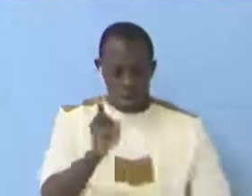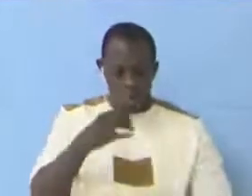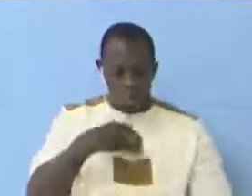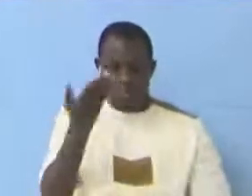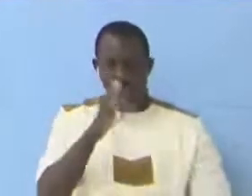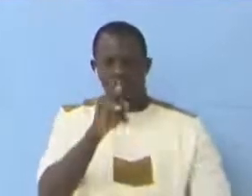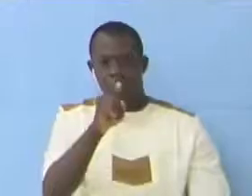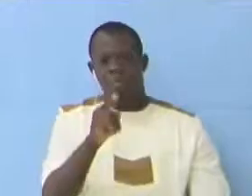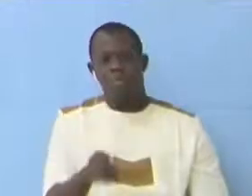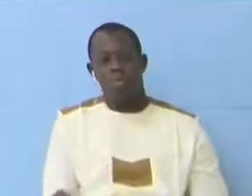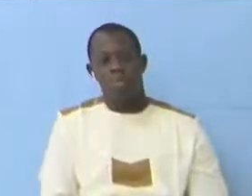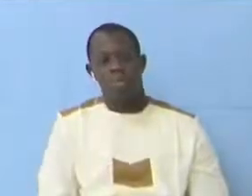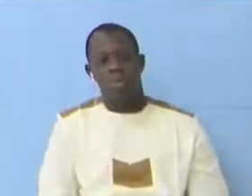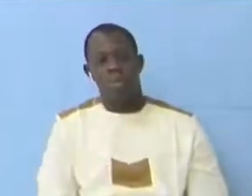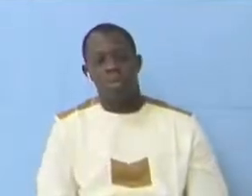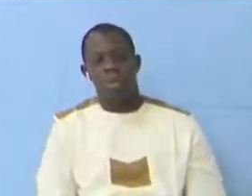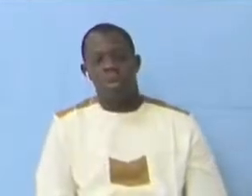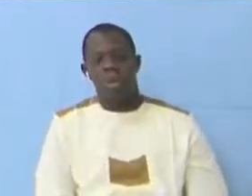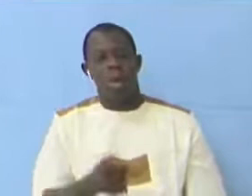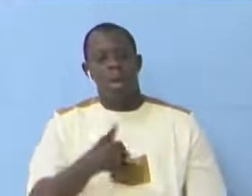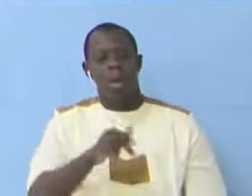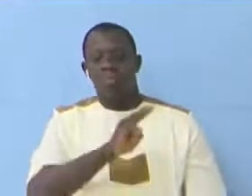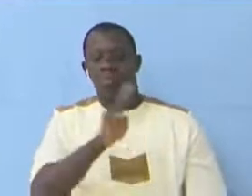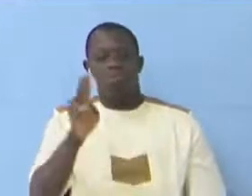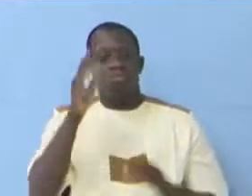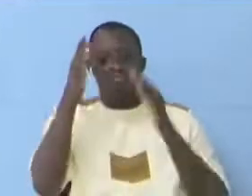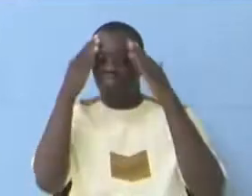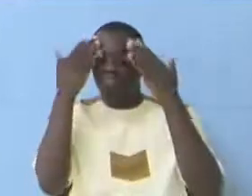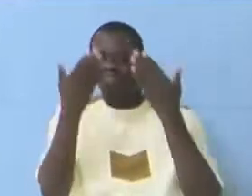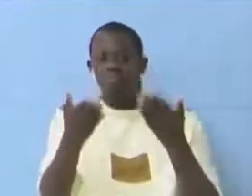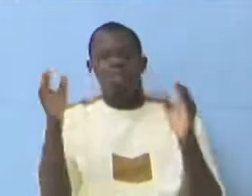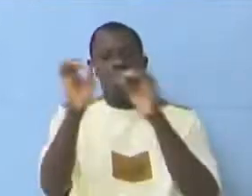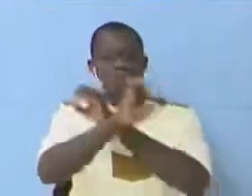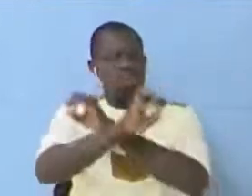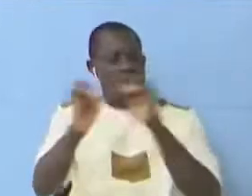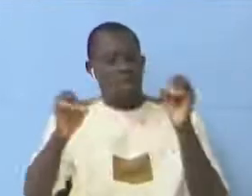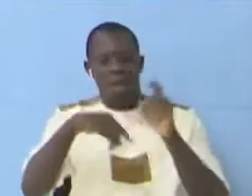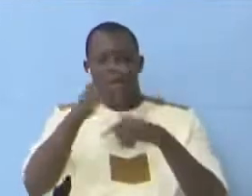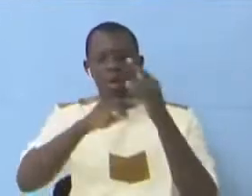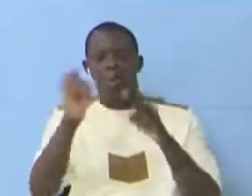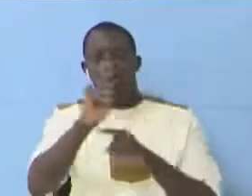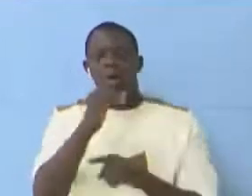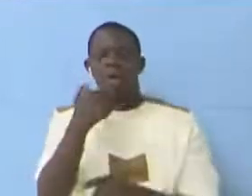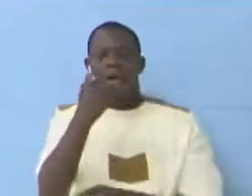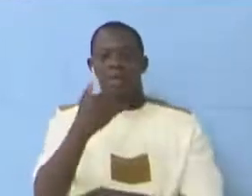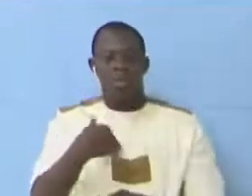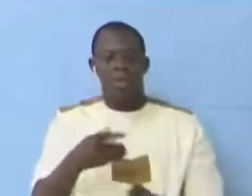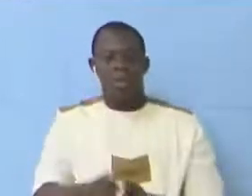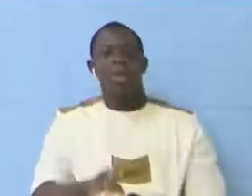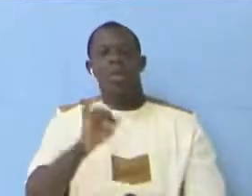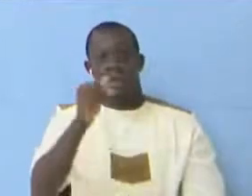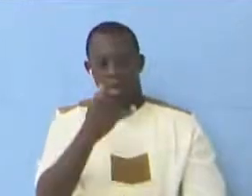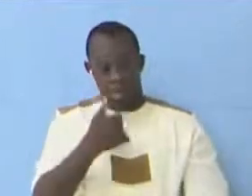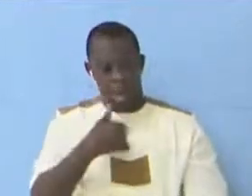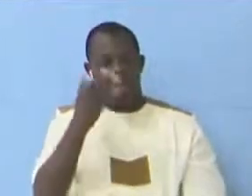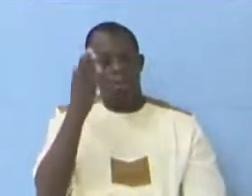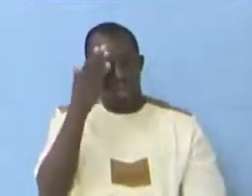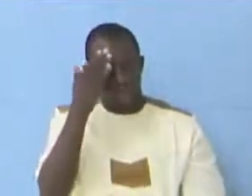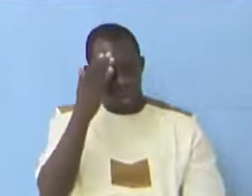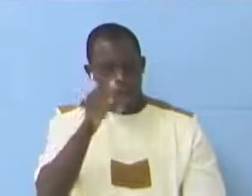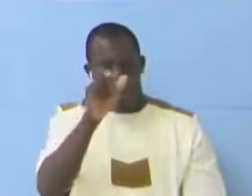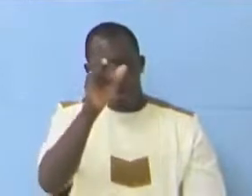I don't know. Nothing they were asking me, apart from, yes, I know Lang Tombong. Yes, I know his number. And